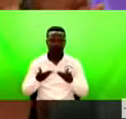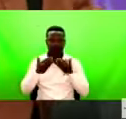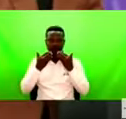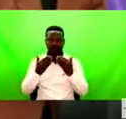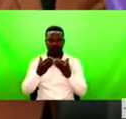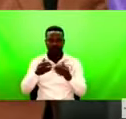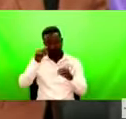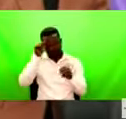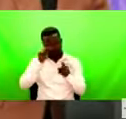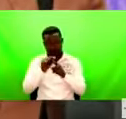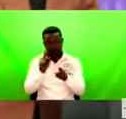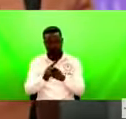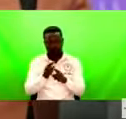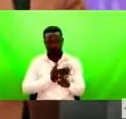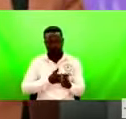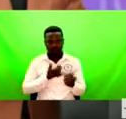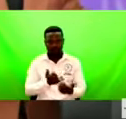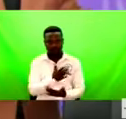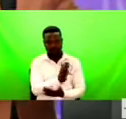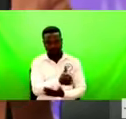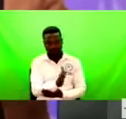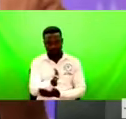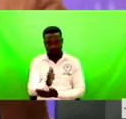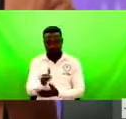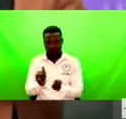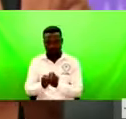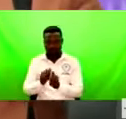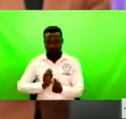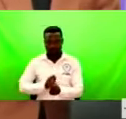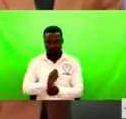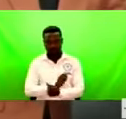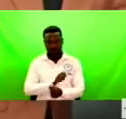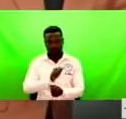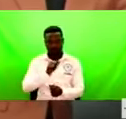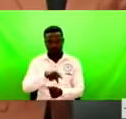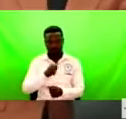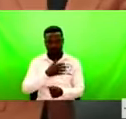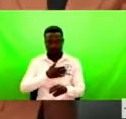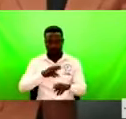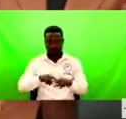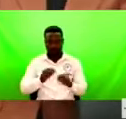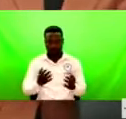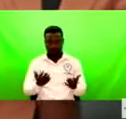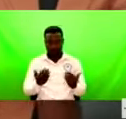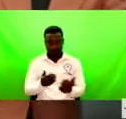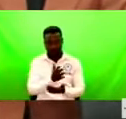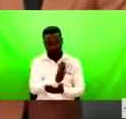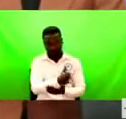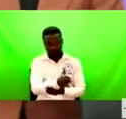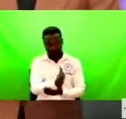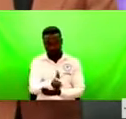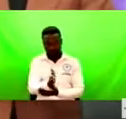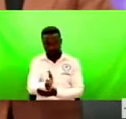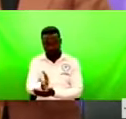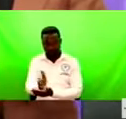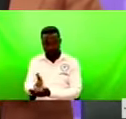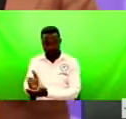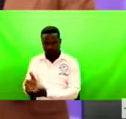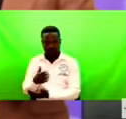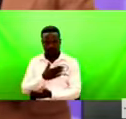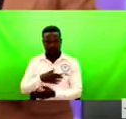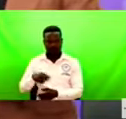Brothers, we want to shake hands with you, executive, please, and apostles, don't sit down. Just shake hands with them. But I want you to know